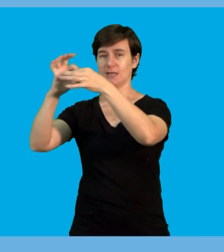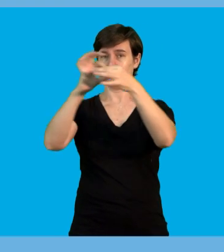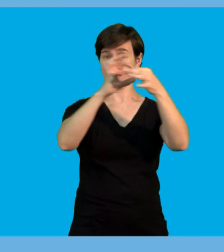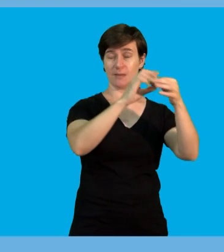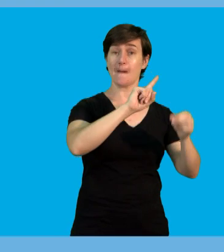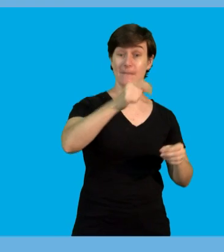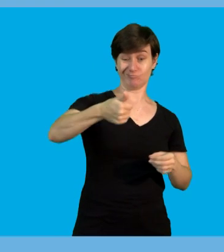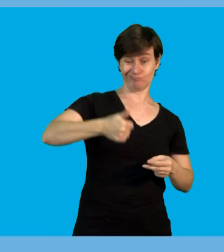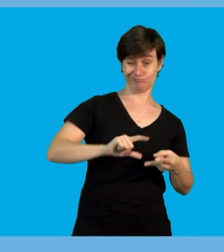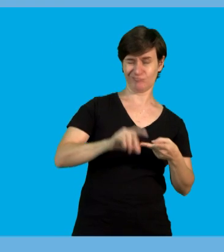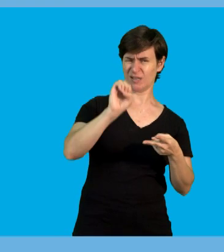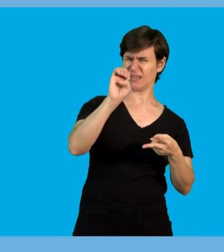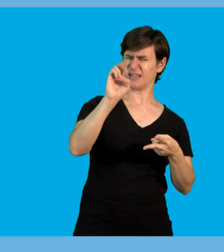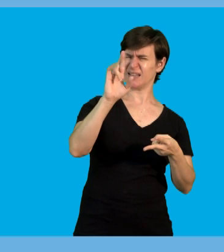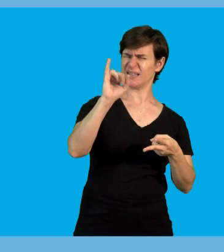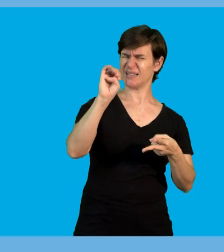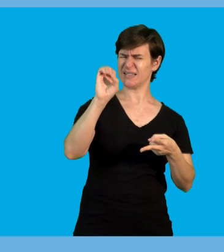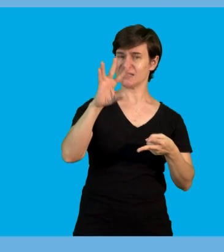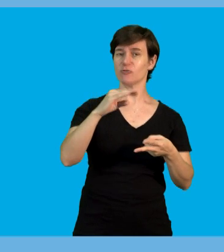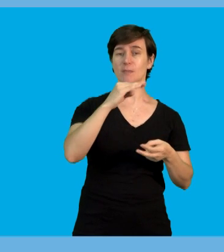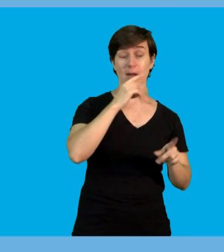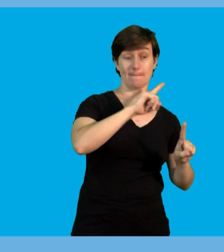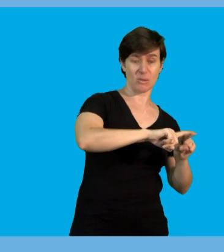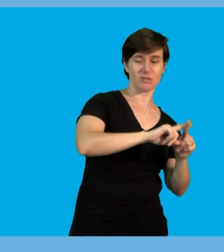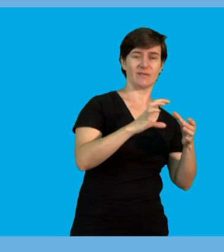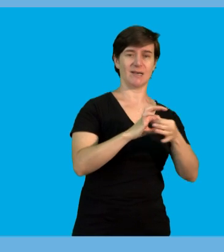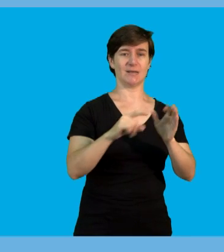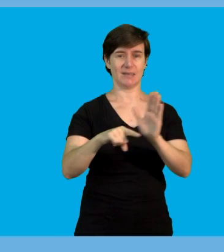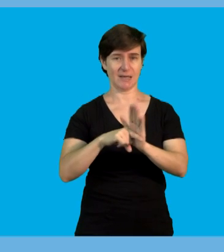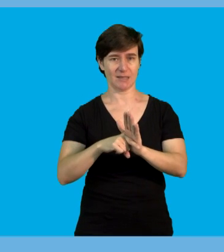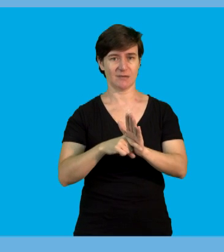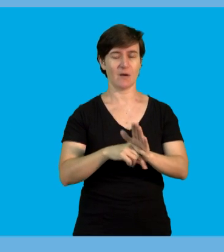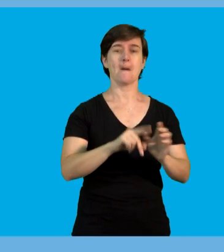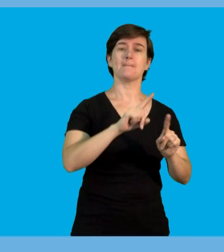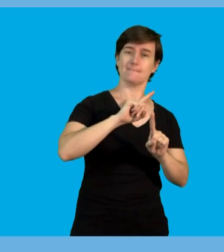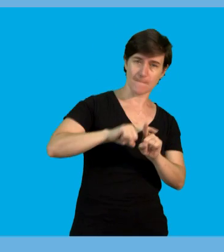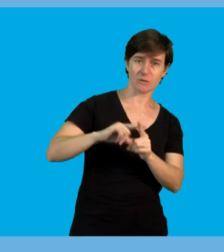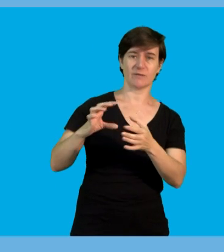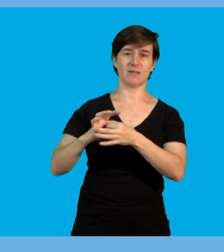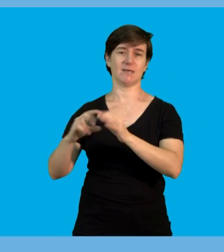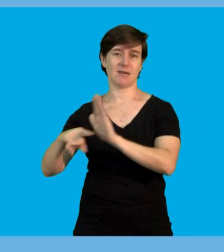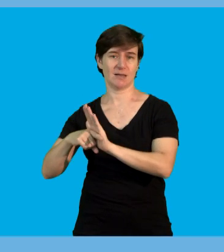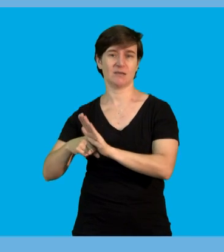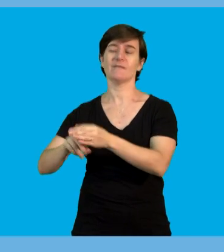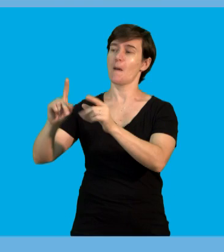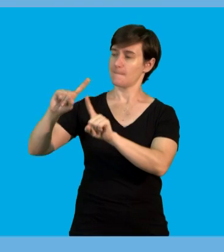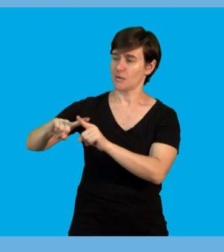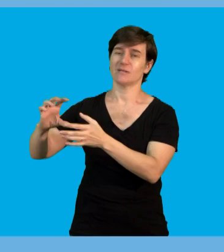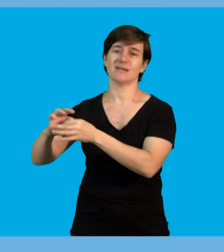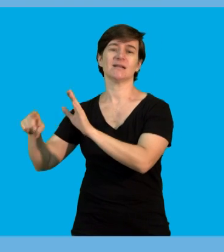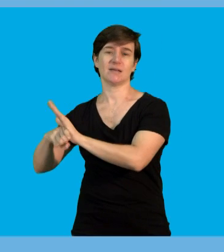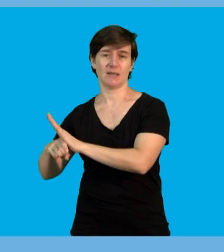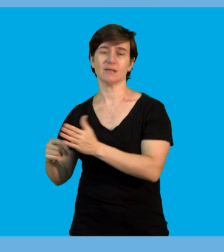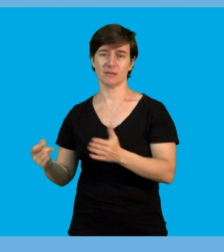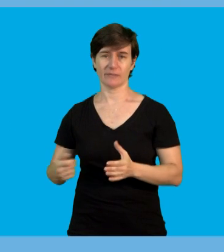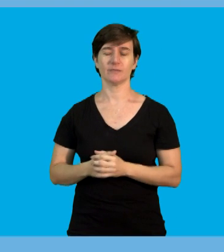parallel connection, whereas in series, it's negative connected to a positive, and then that positive connected to a negative up